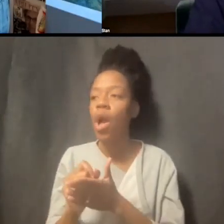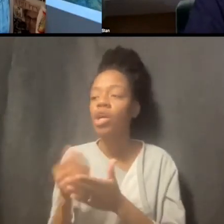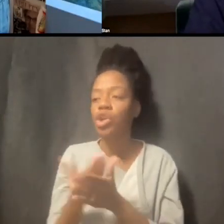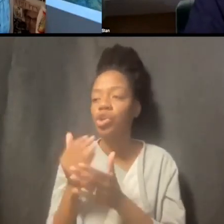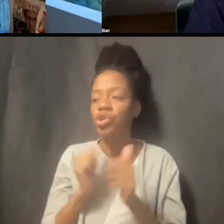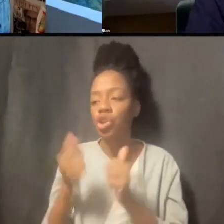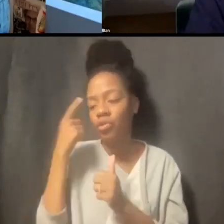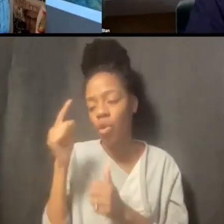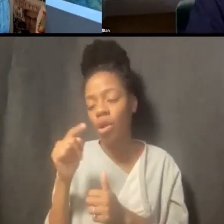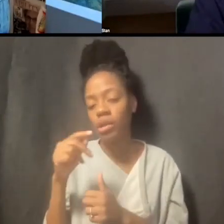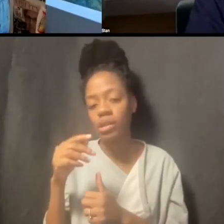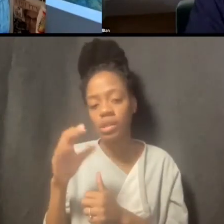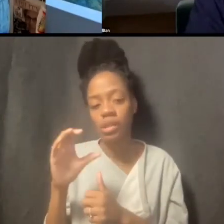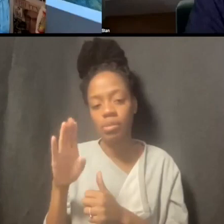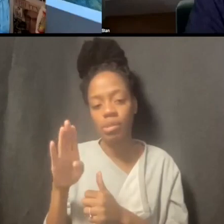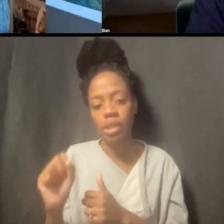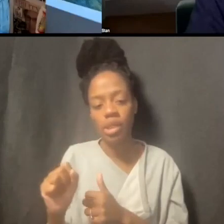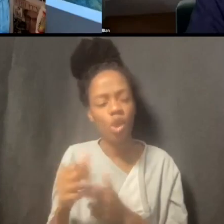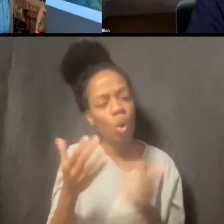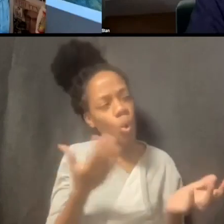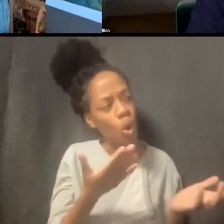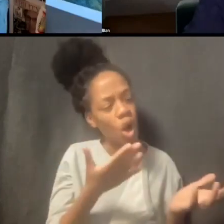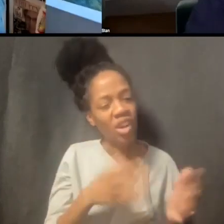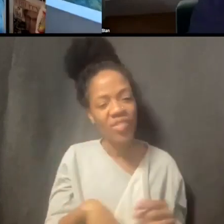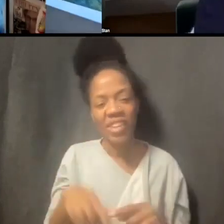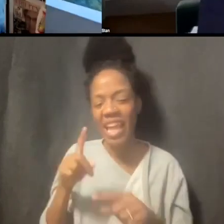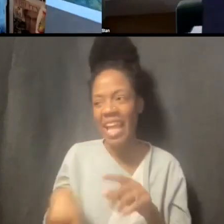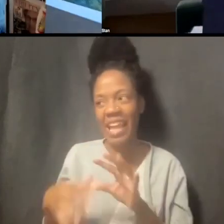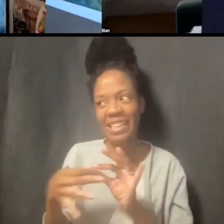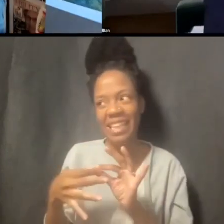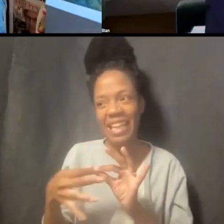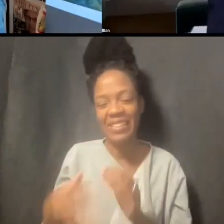job. What was that? I can't say. Oh, okay.